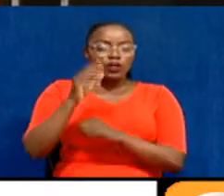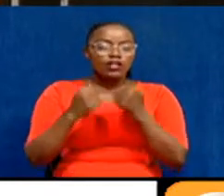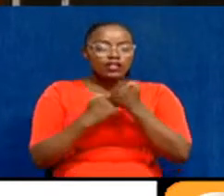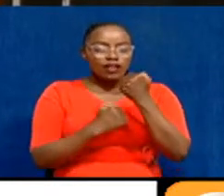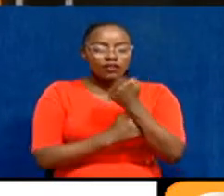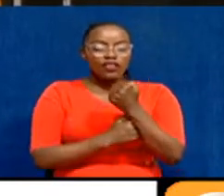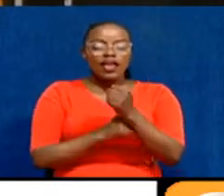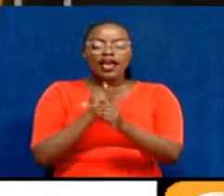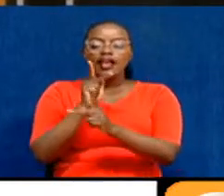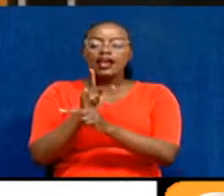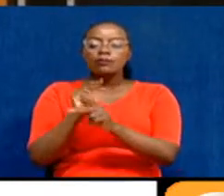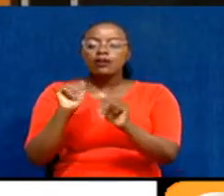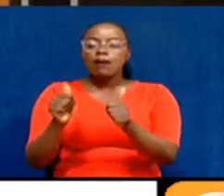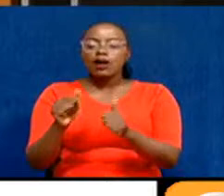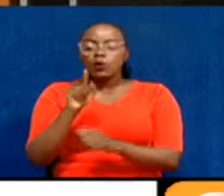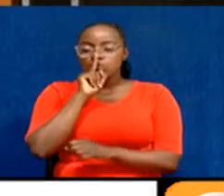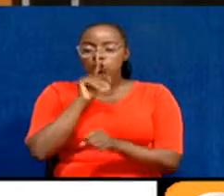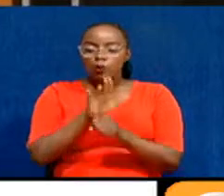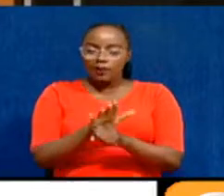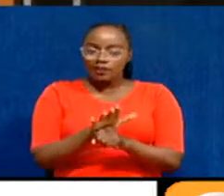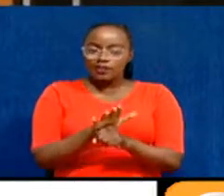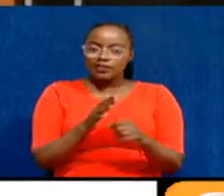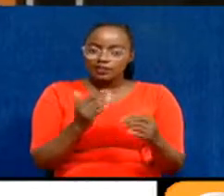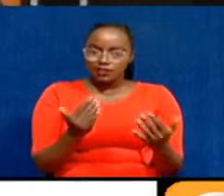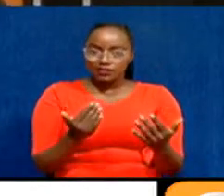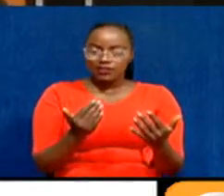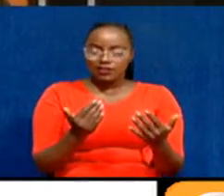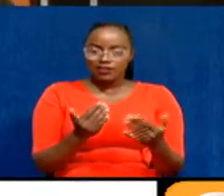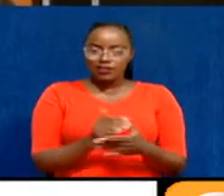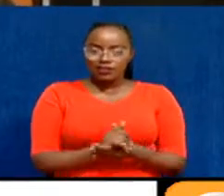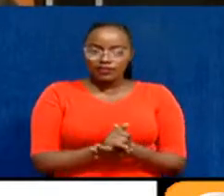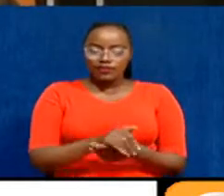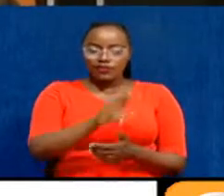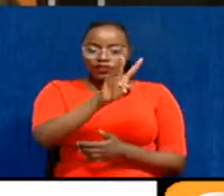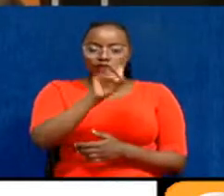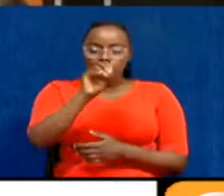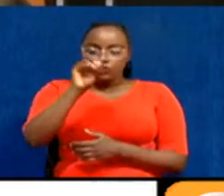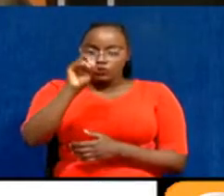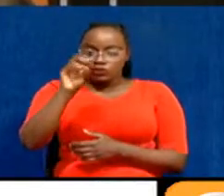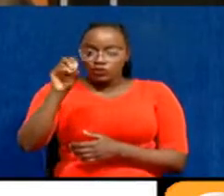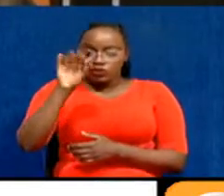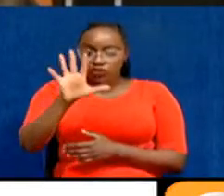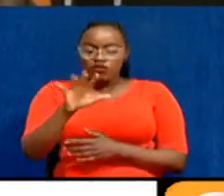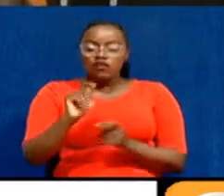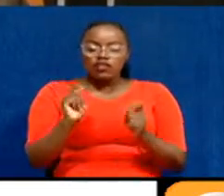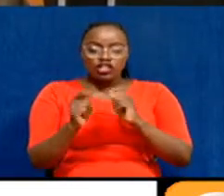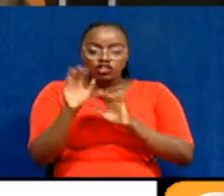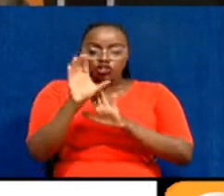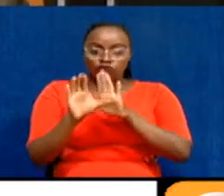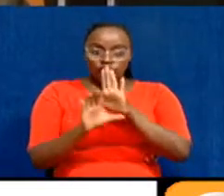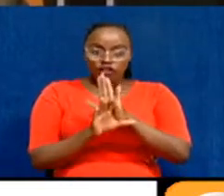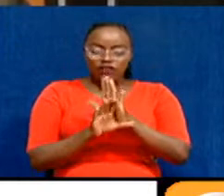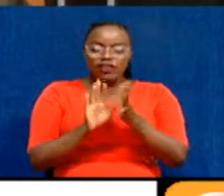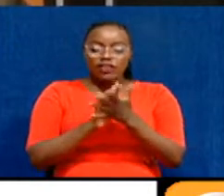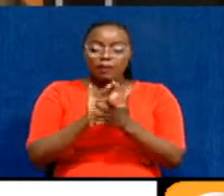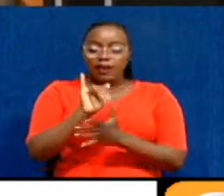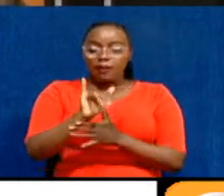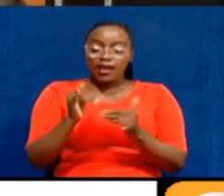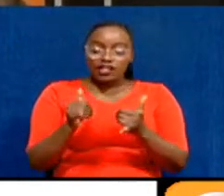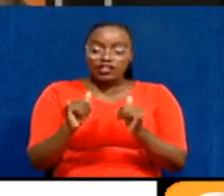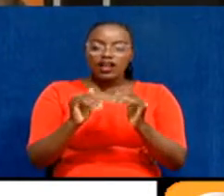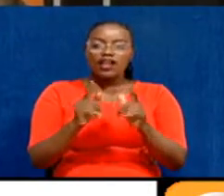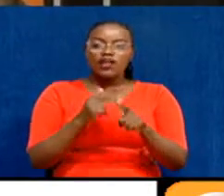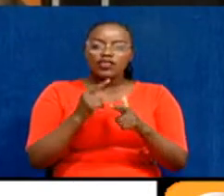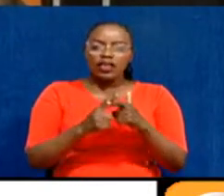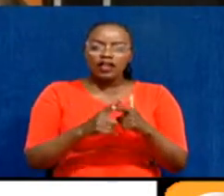The unkept promise. Absolutely, absolutely. So 2005 referendum became that test.